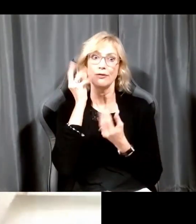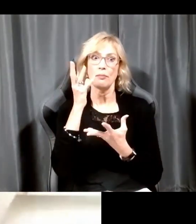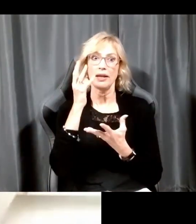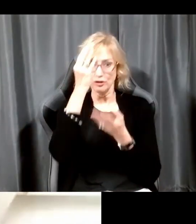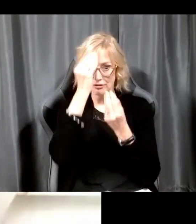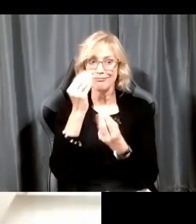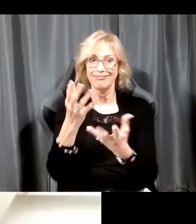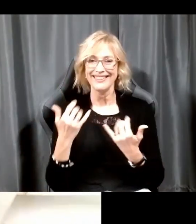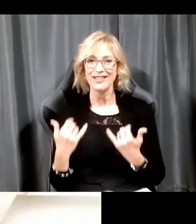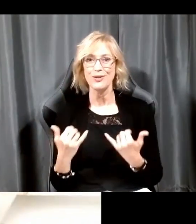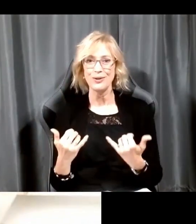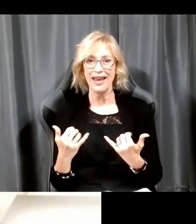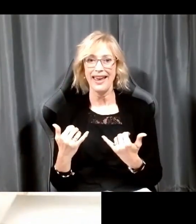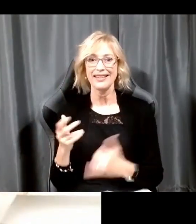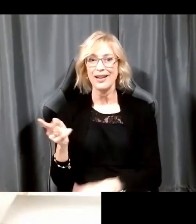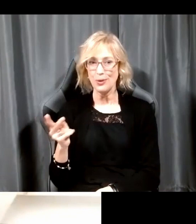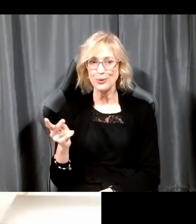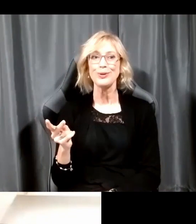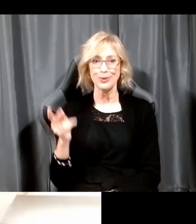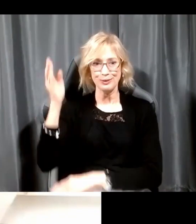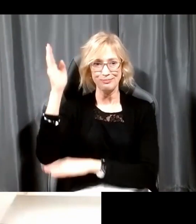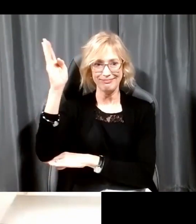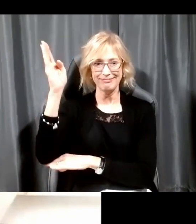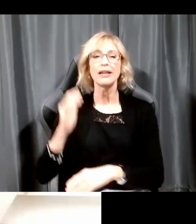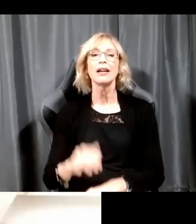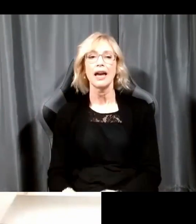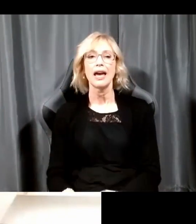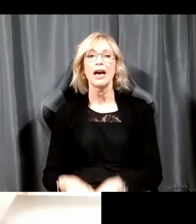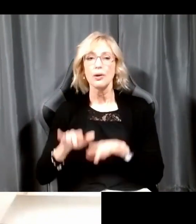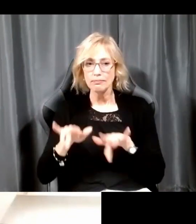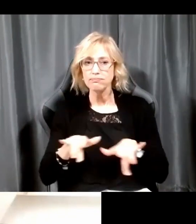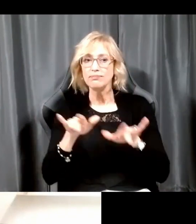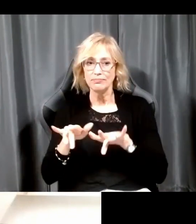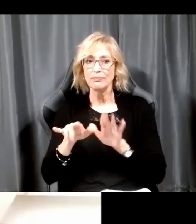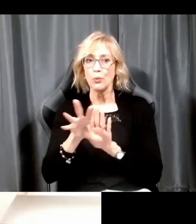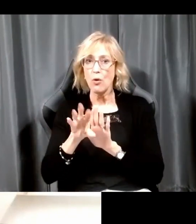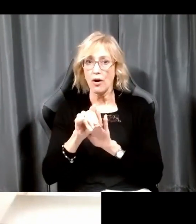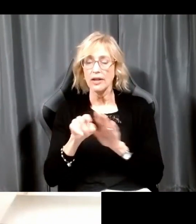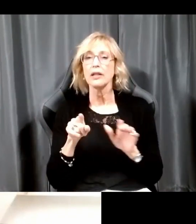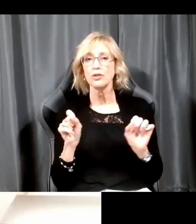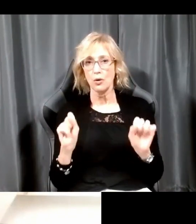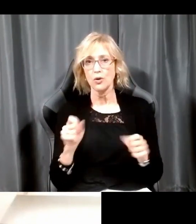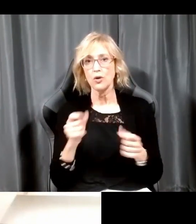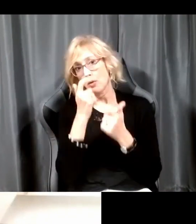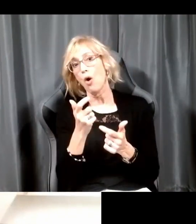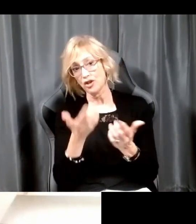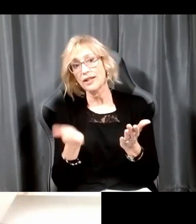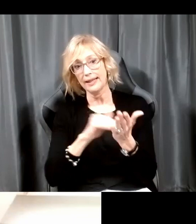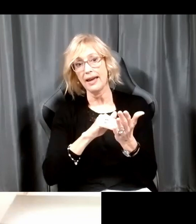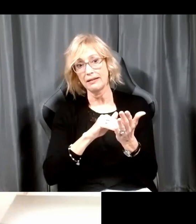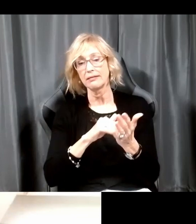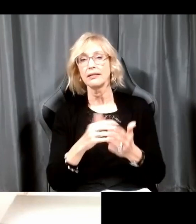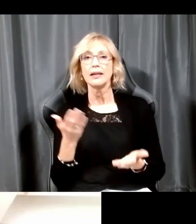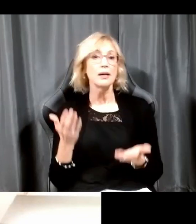today that Diane and Lizelle put together, and we did record this, so you will be able to watch it back to